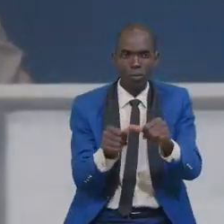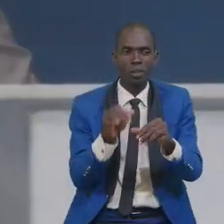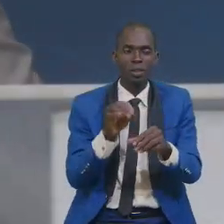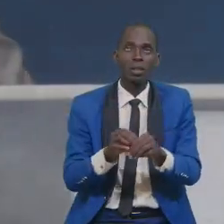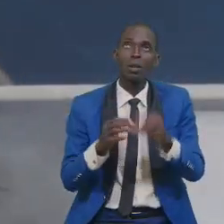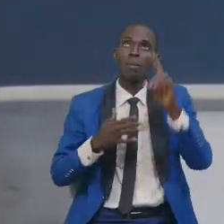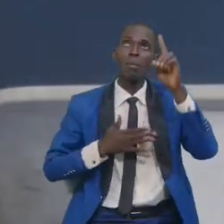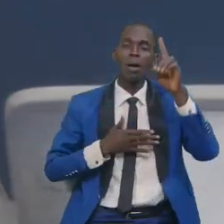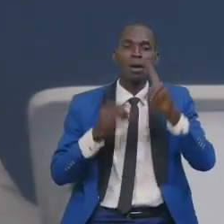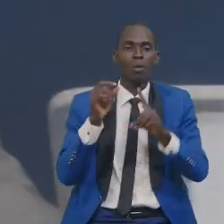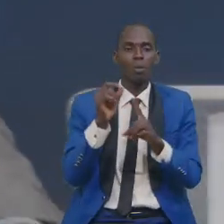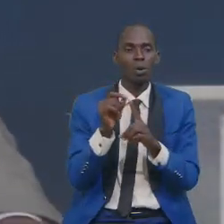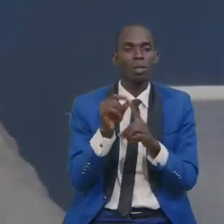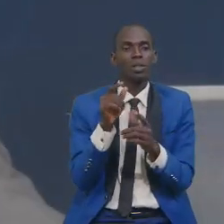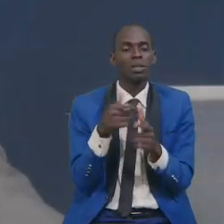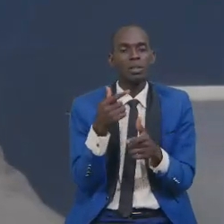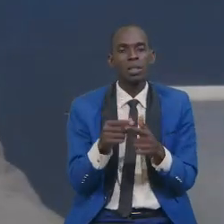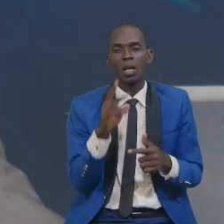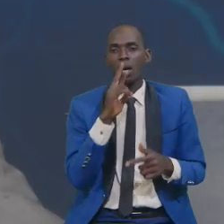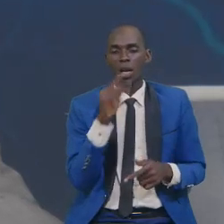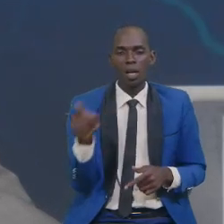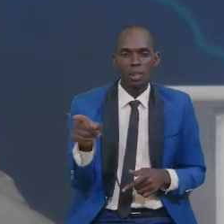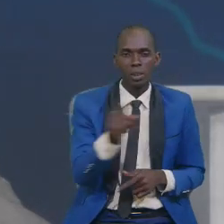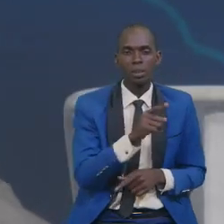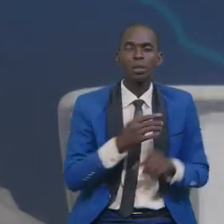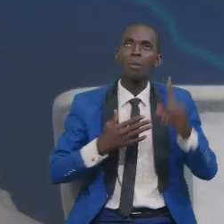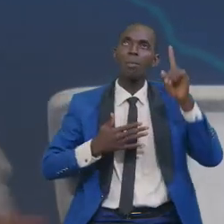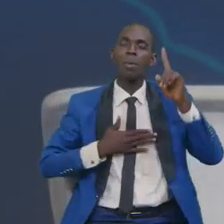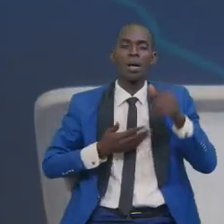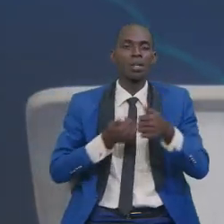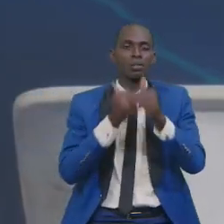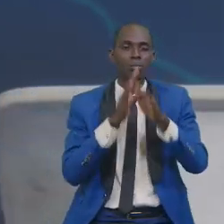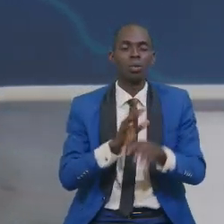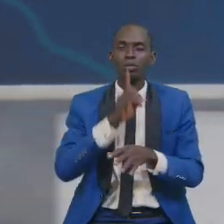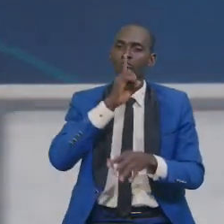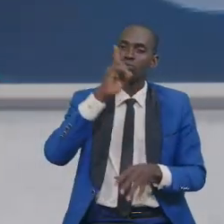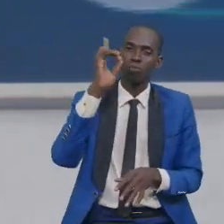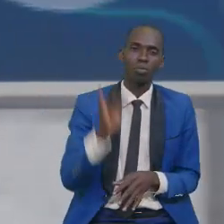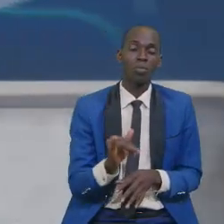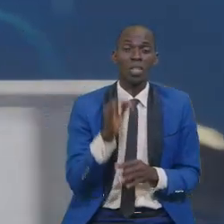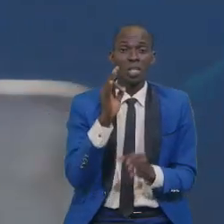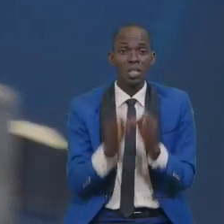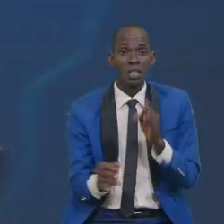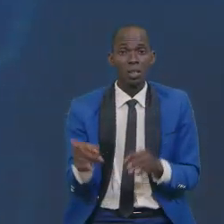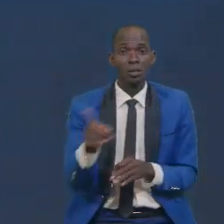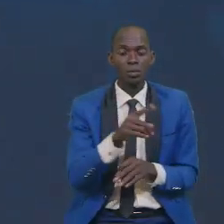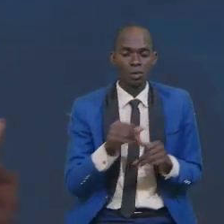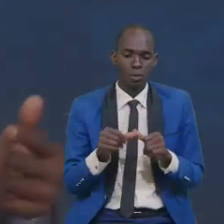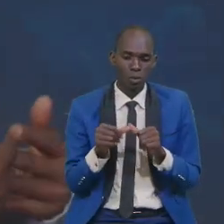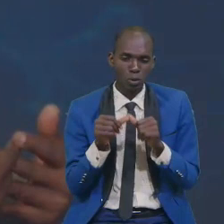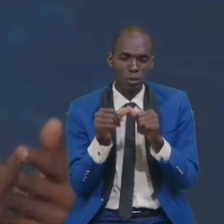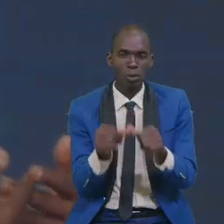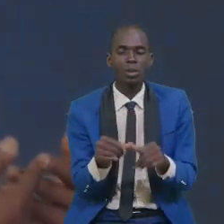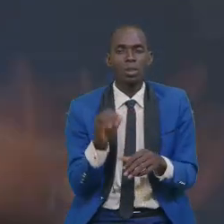world then I ye my disciples indeed if he continue in